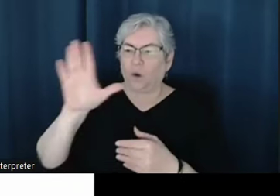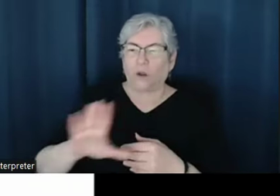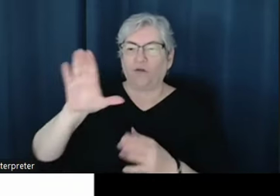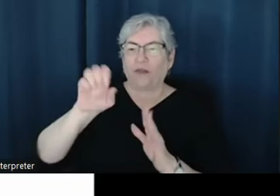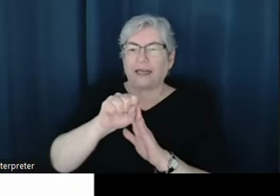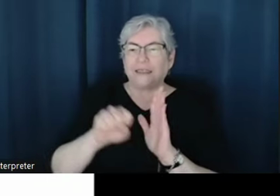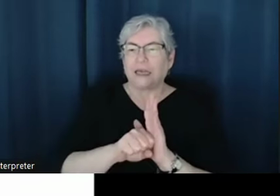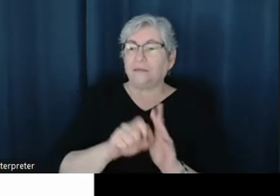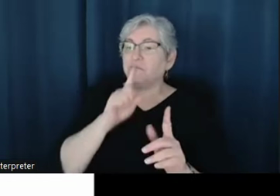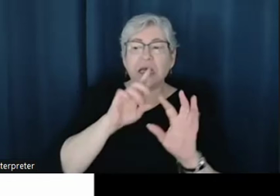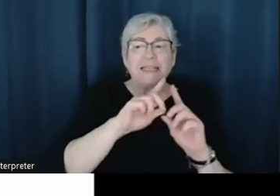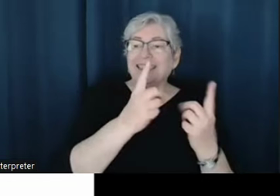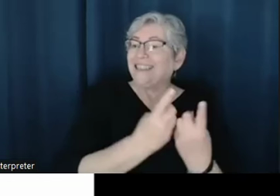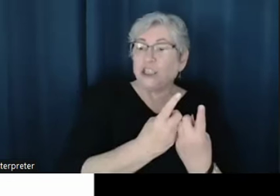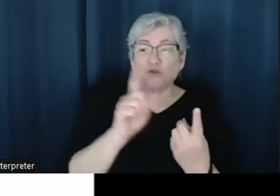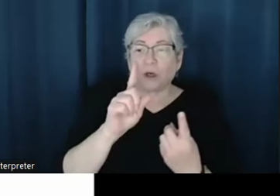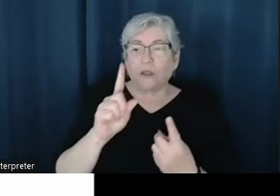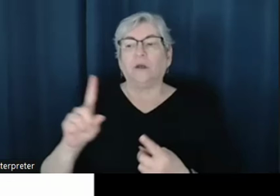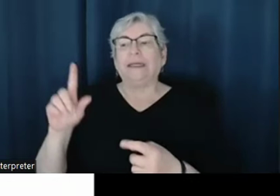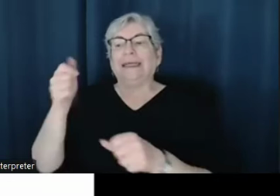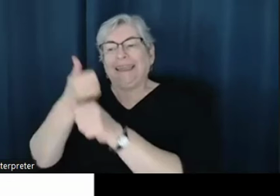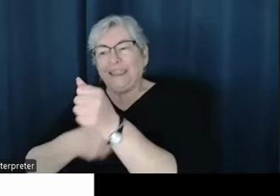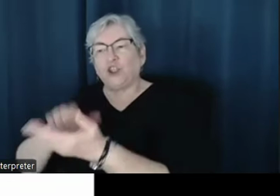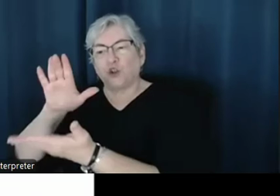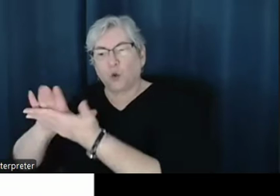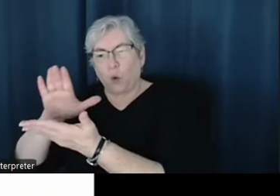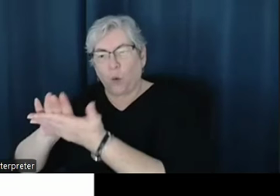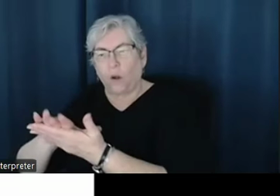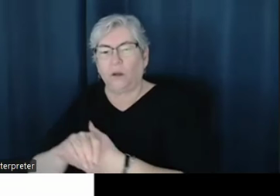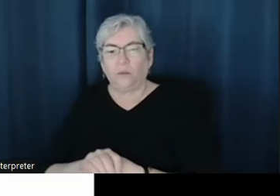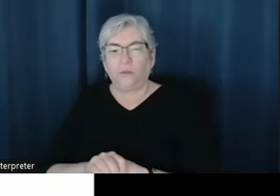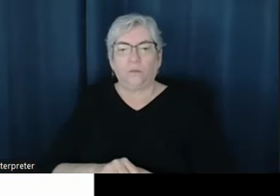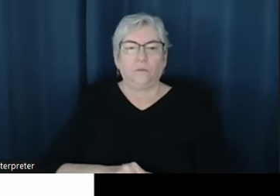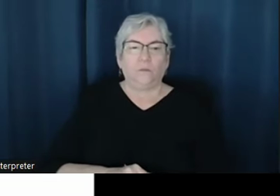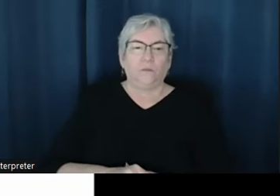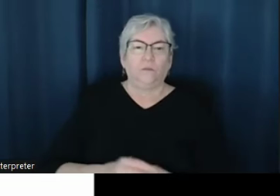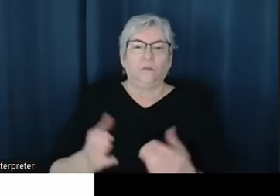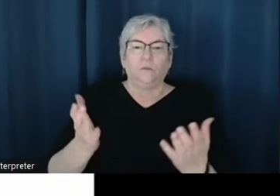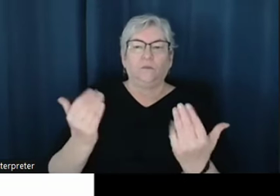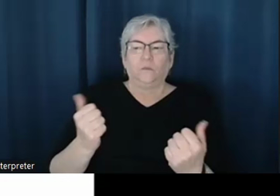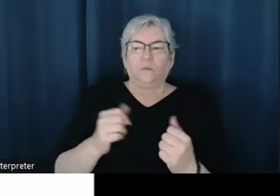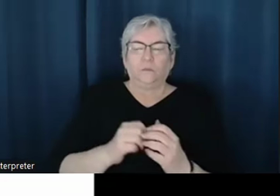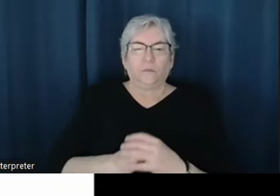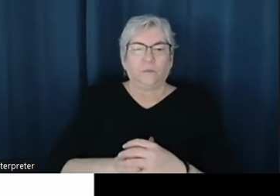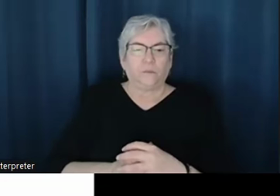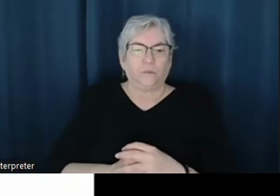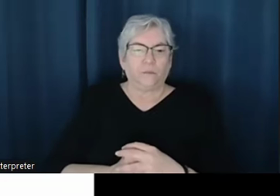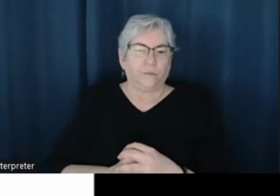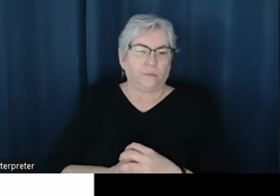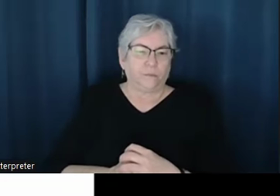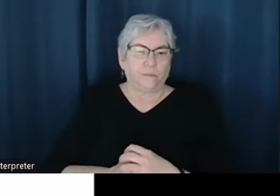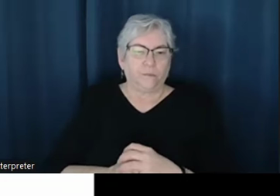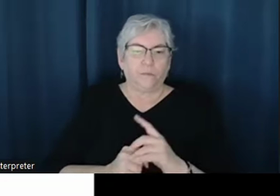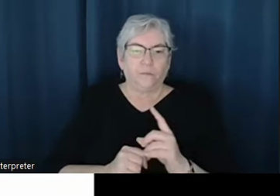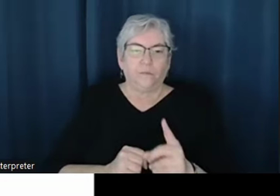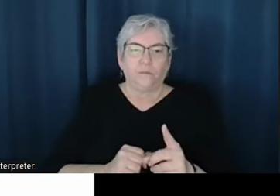Not school district, each school. Okay, next slide. Now, this is